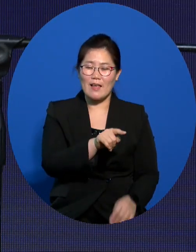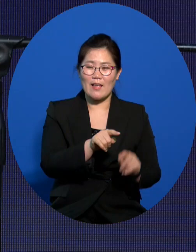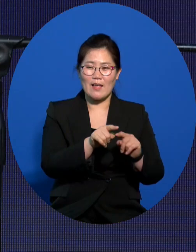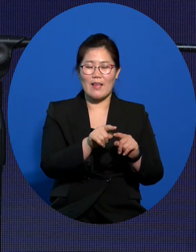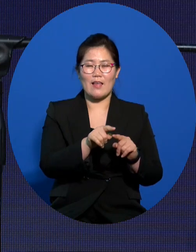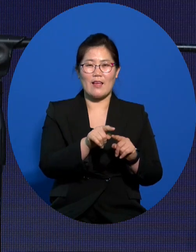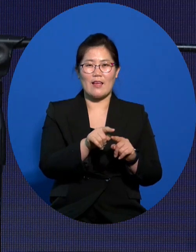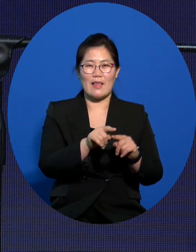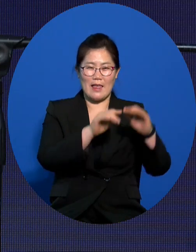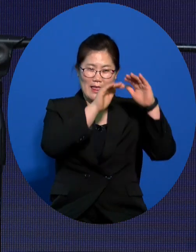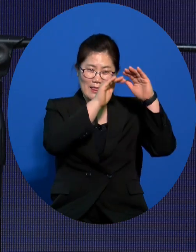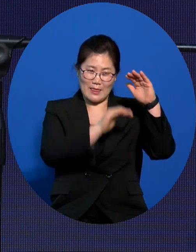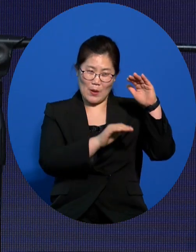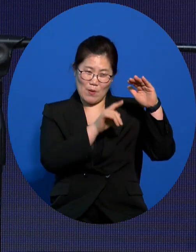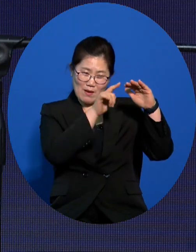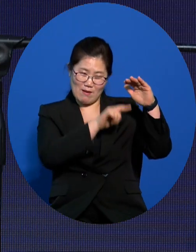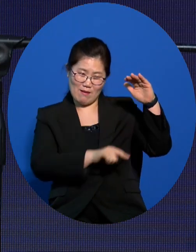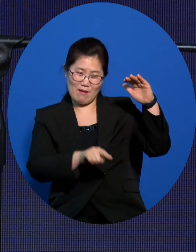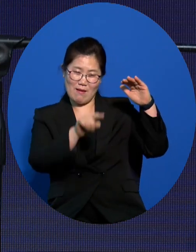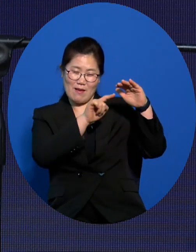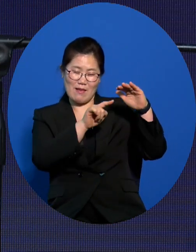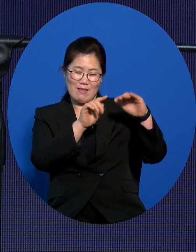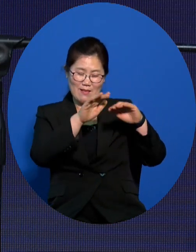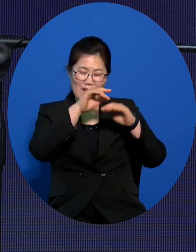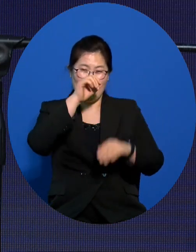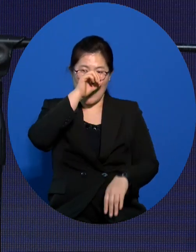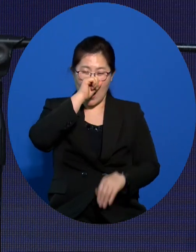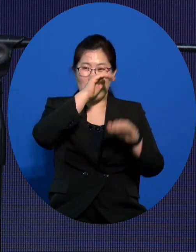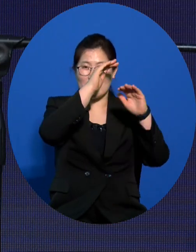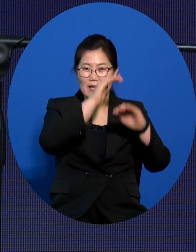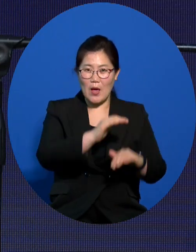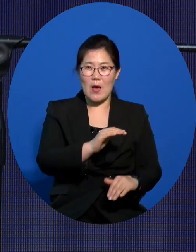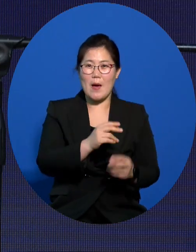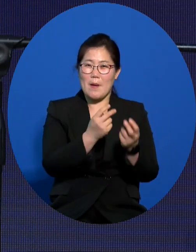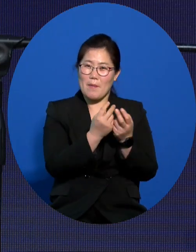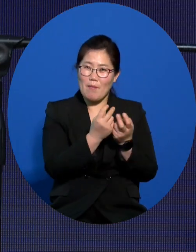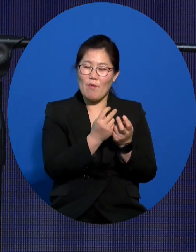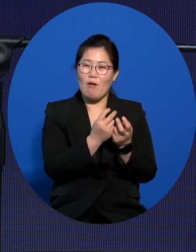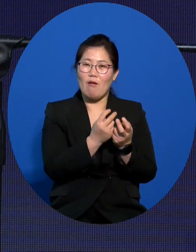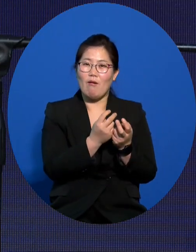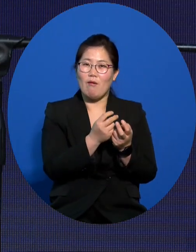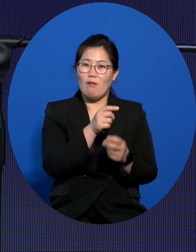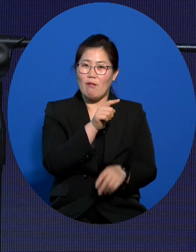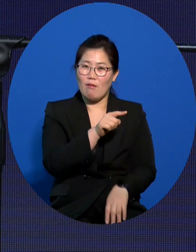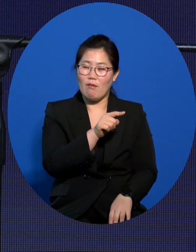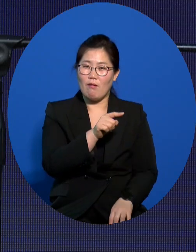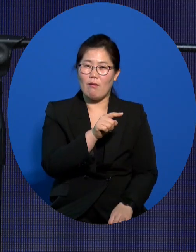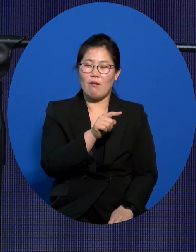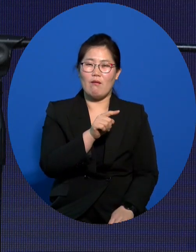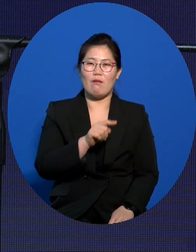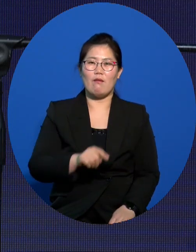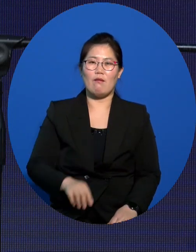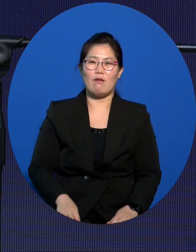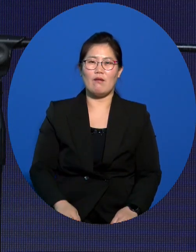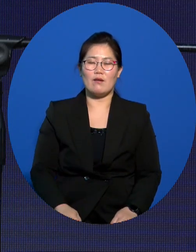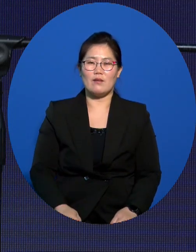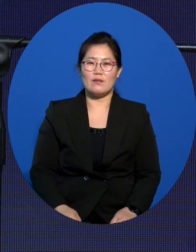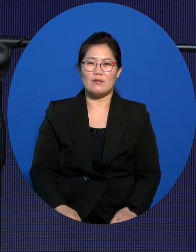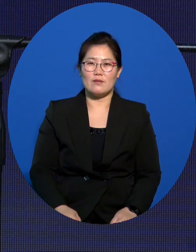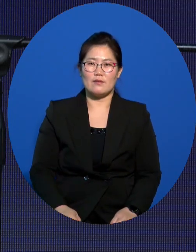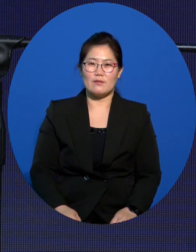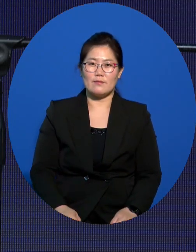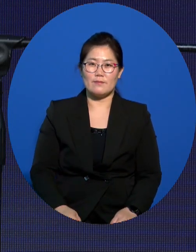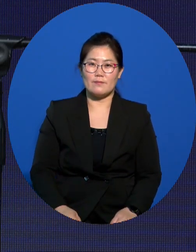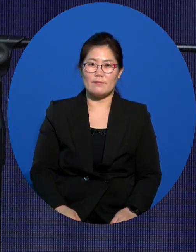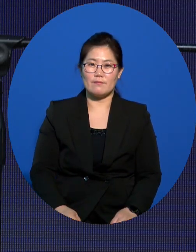with disabilities. But all of the great services and the plans that have been mentioned here